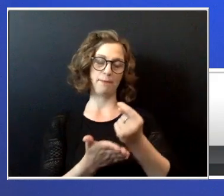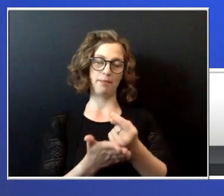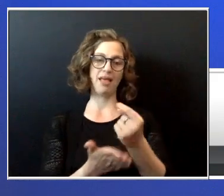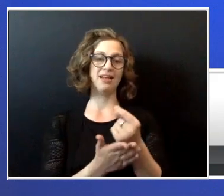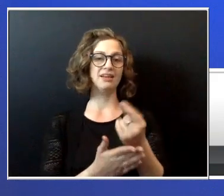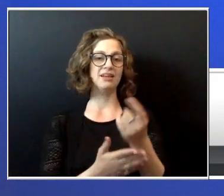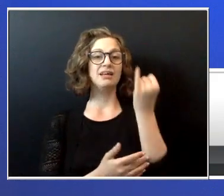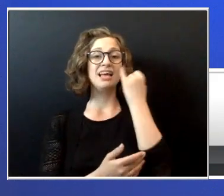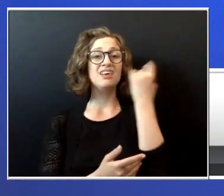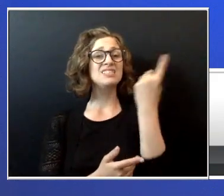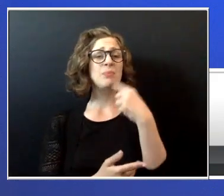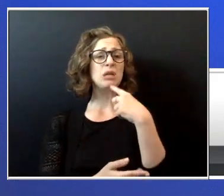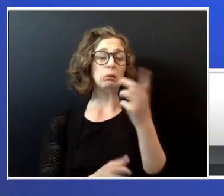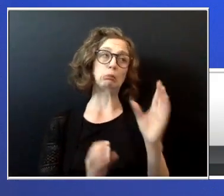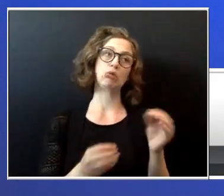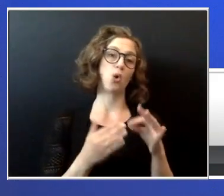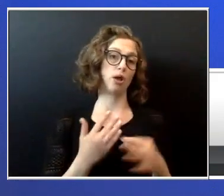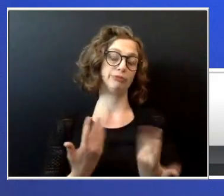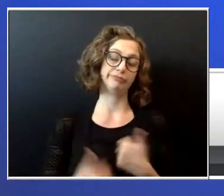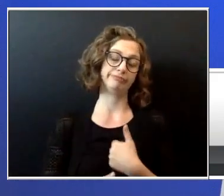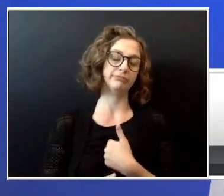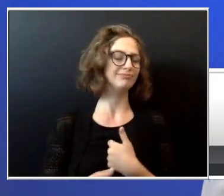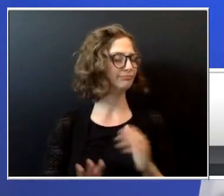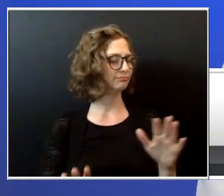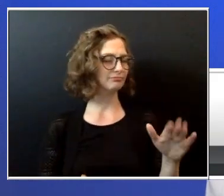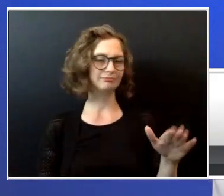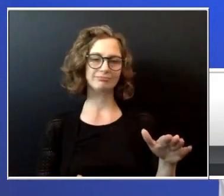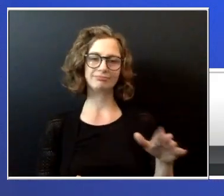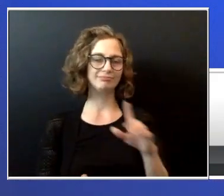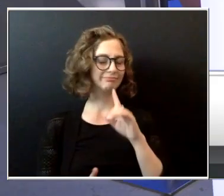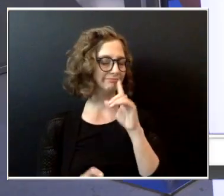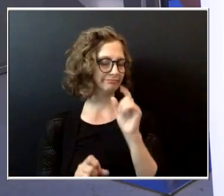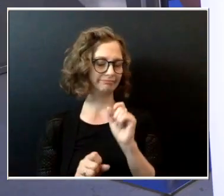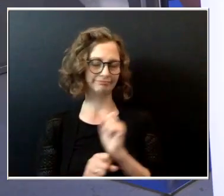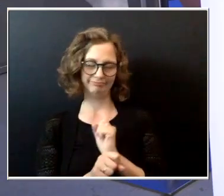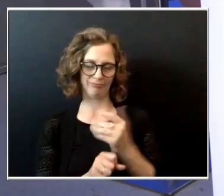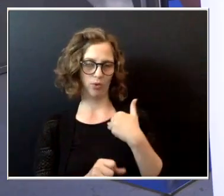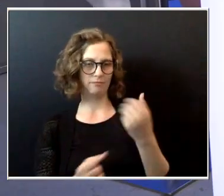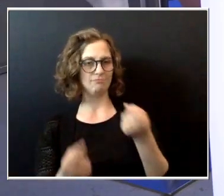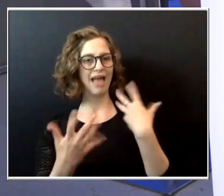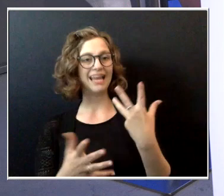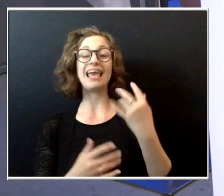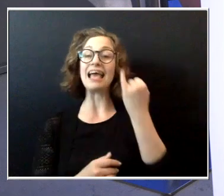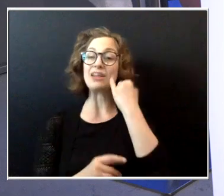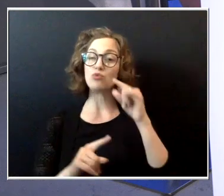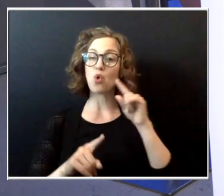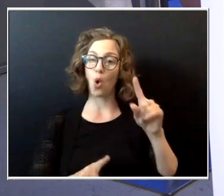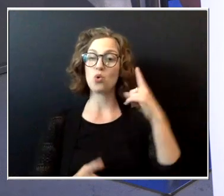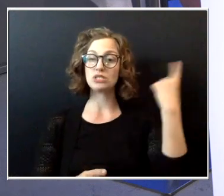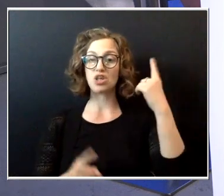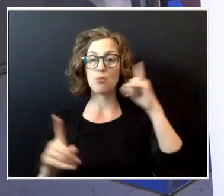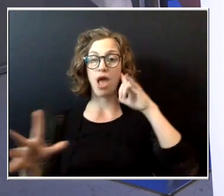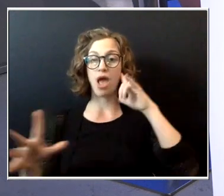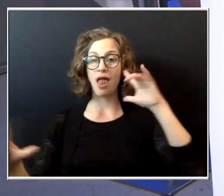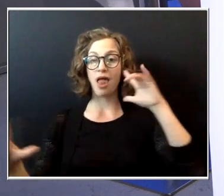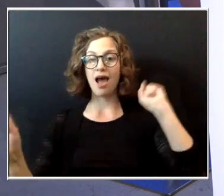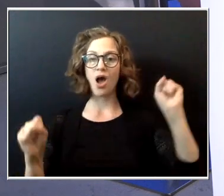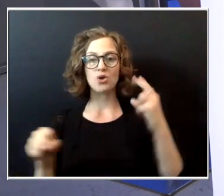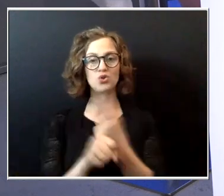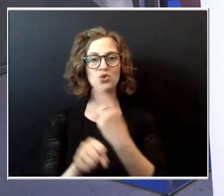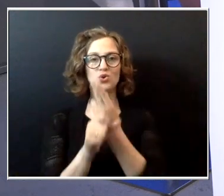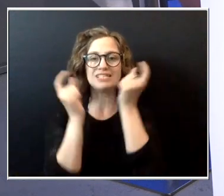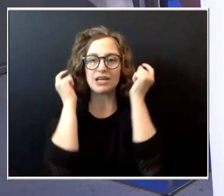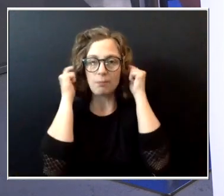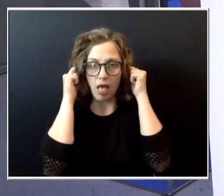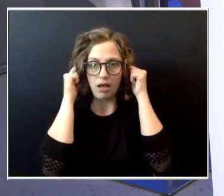better. And if you go to Arrowhead, wear your earplugs. All right. And I do have earplugs, especially for concert venues. Oh my God, that's